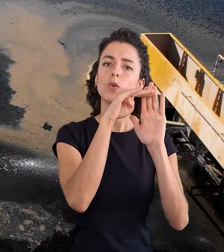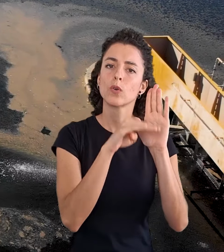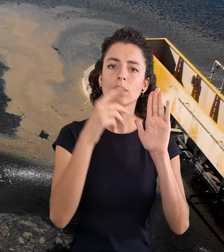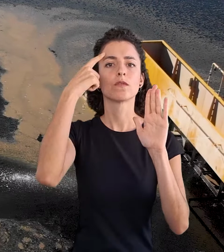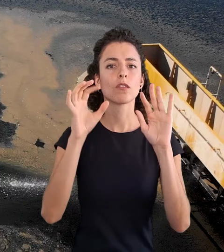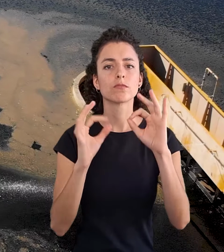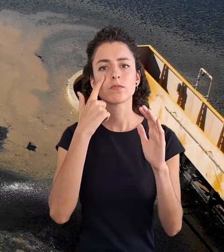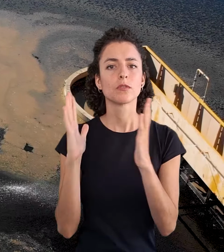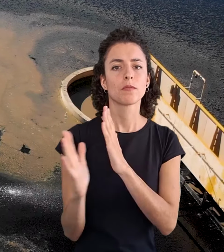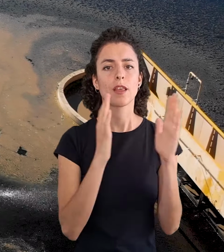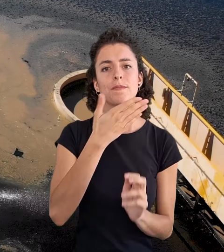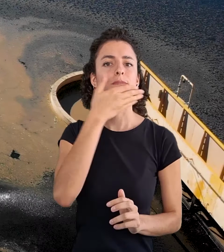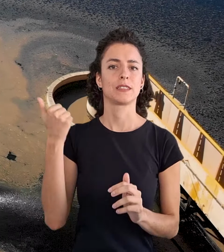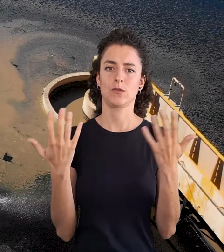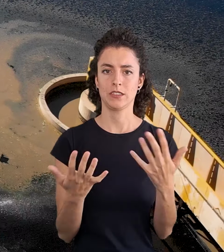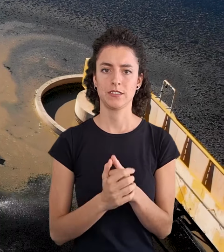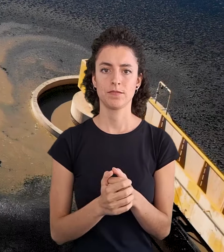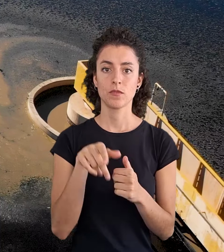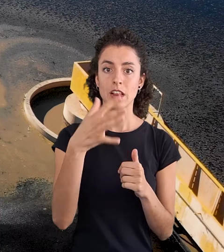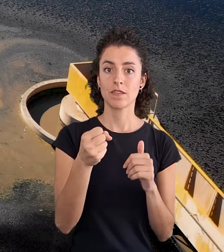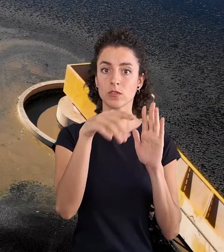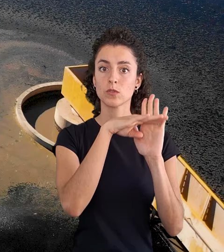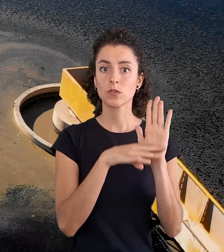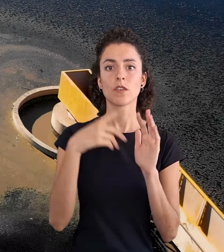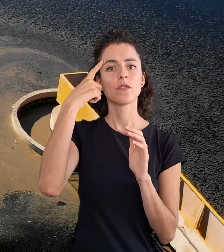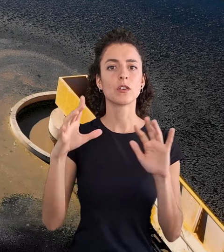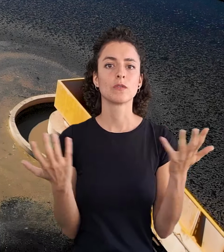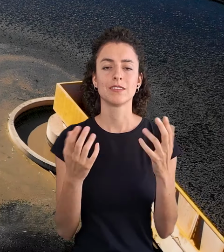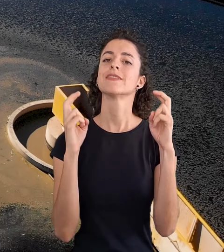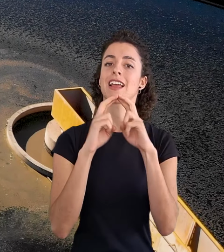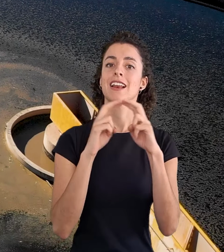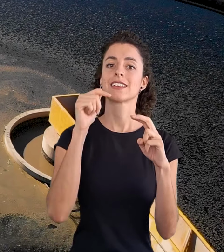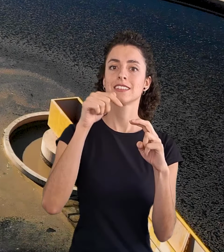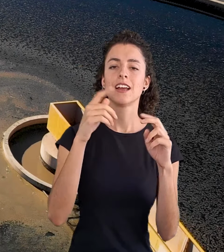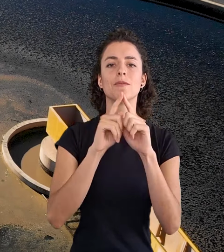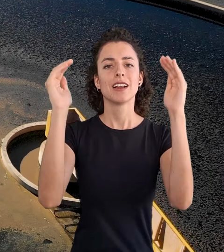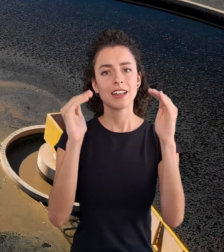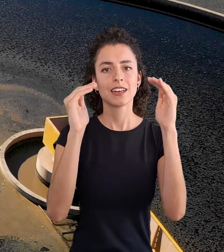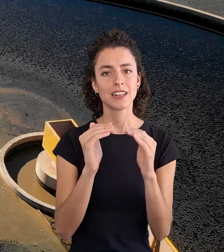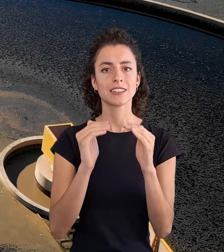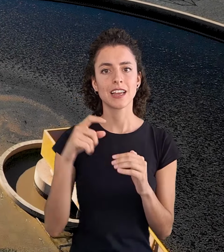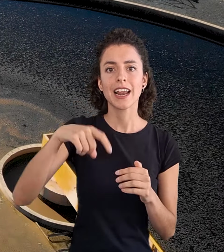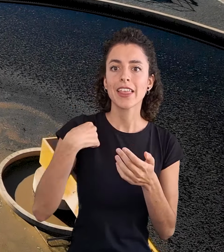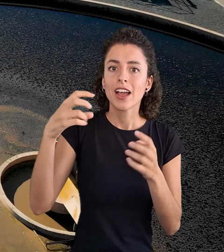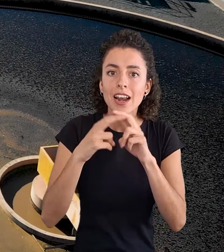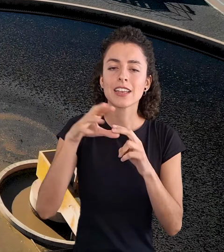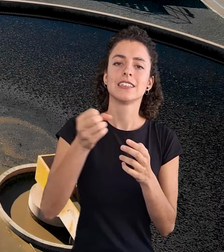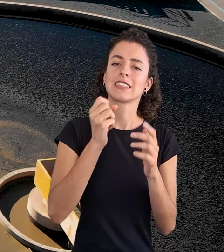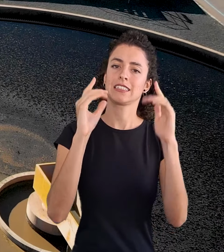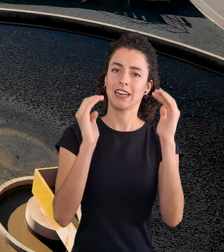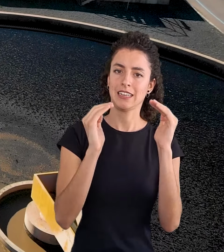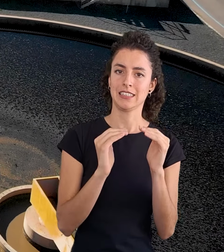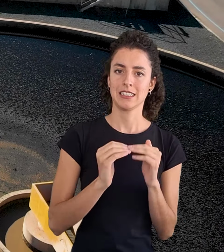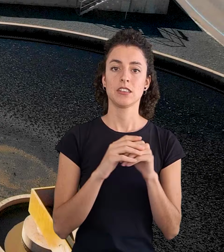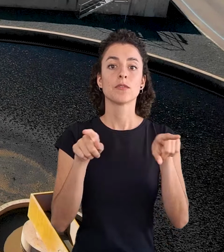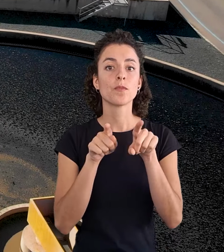This certification involves the implementation of a constant improvement plan and its follow-up. In it, we can identify measures